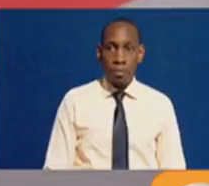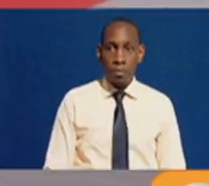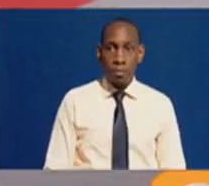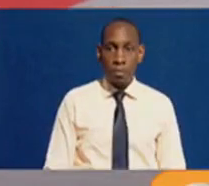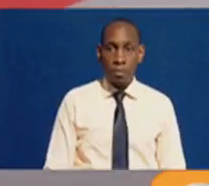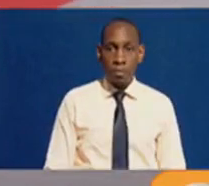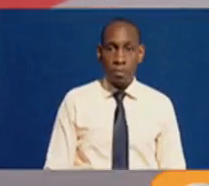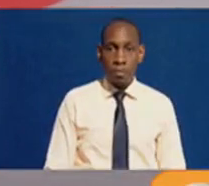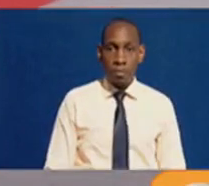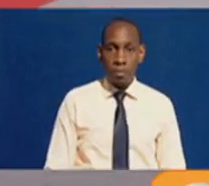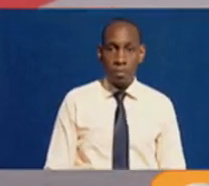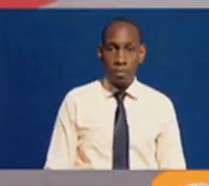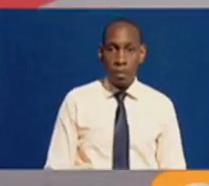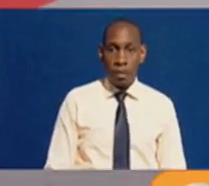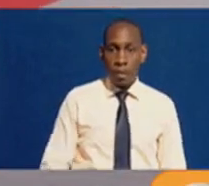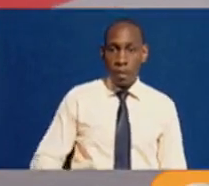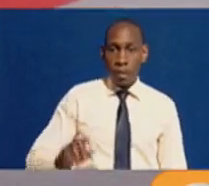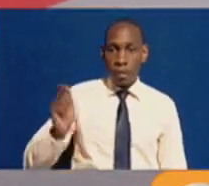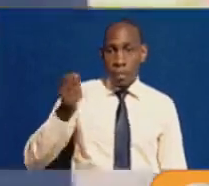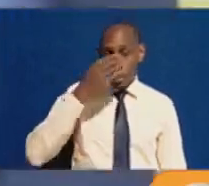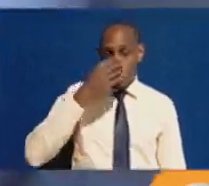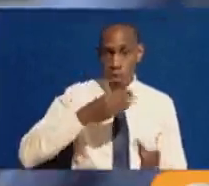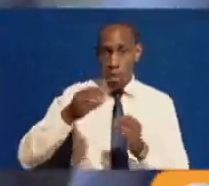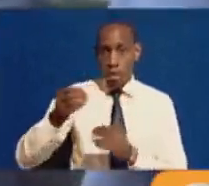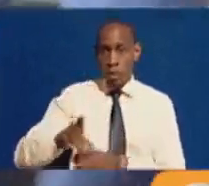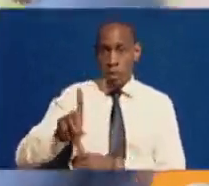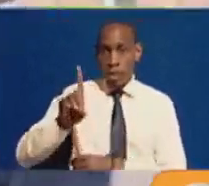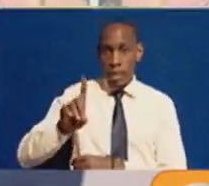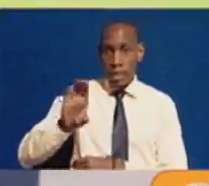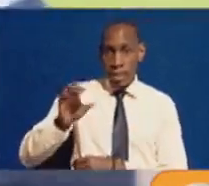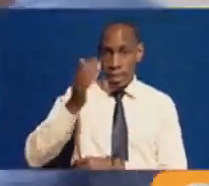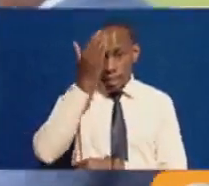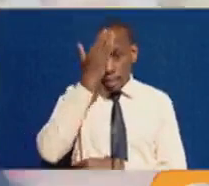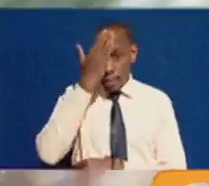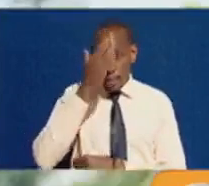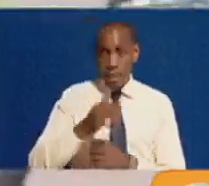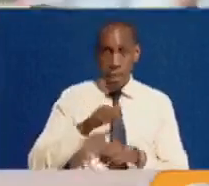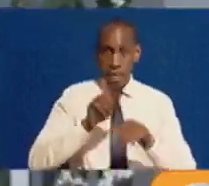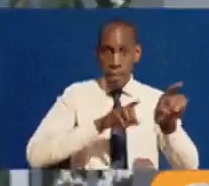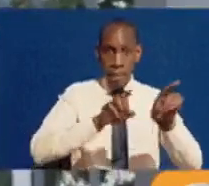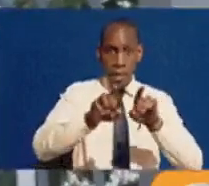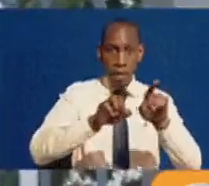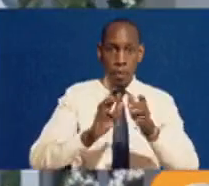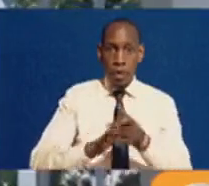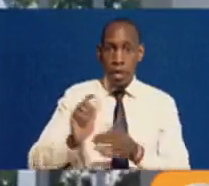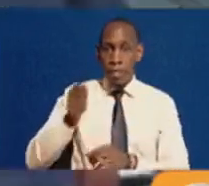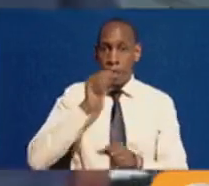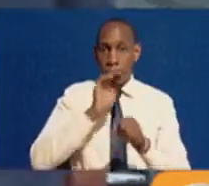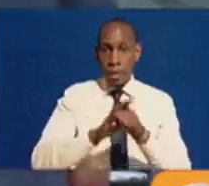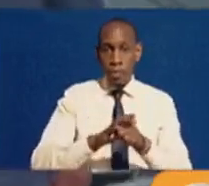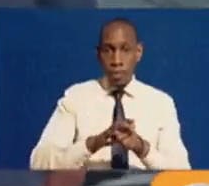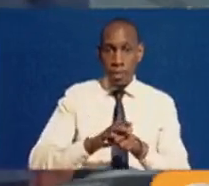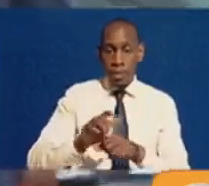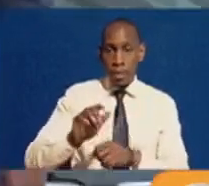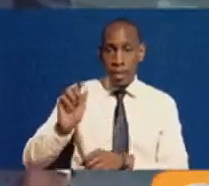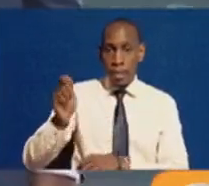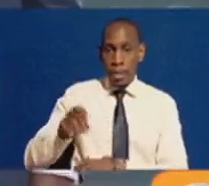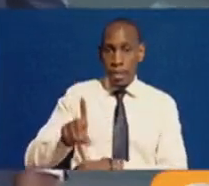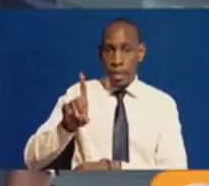The Kenyan head of state was in the Democratic Republic of Congo on Monday, and during his visit, the president assured his counterpart